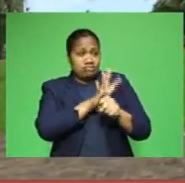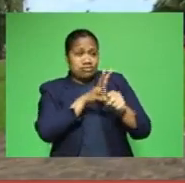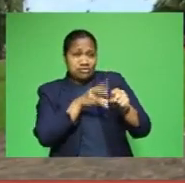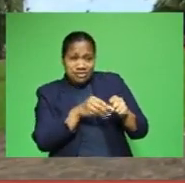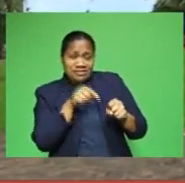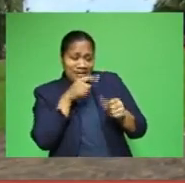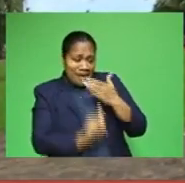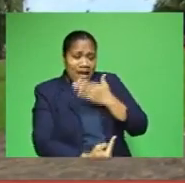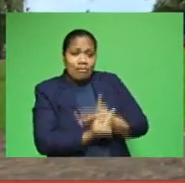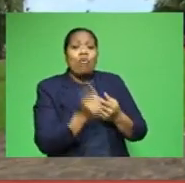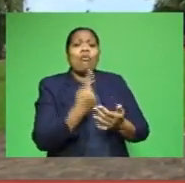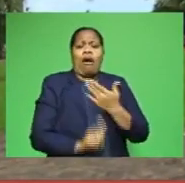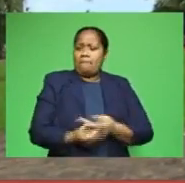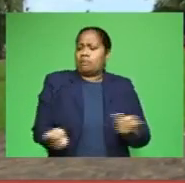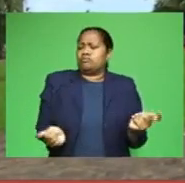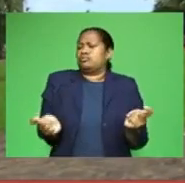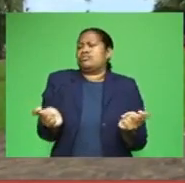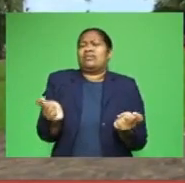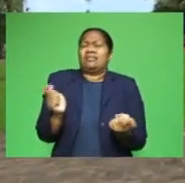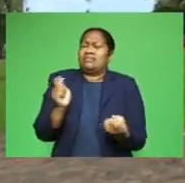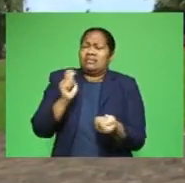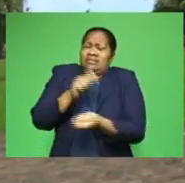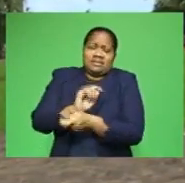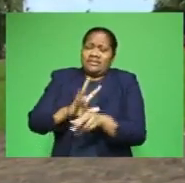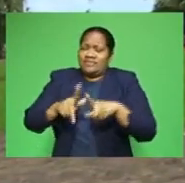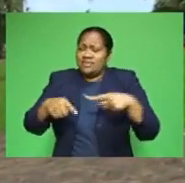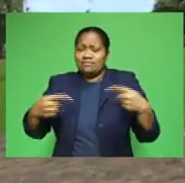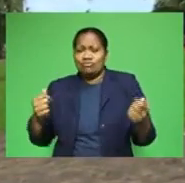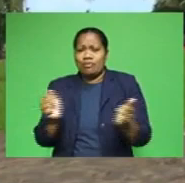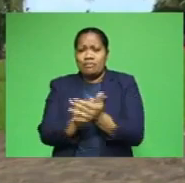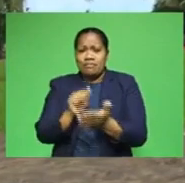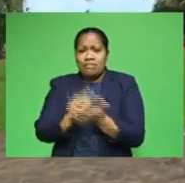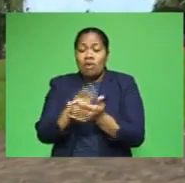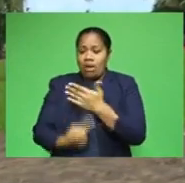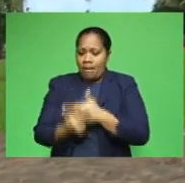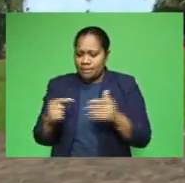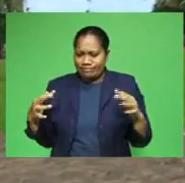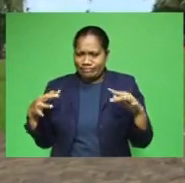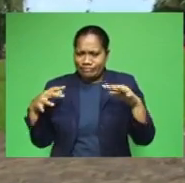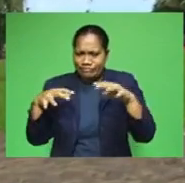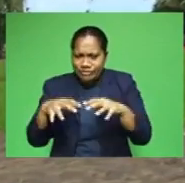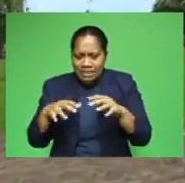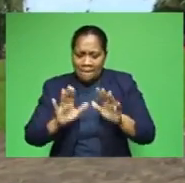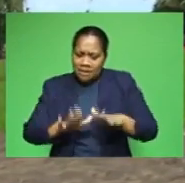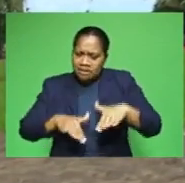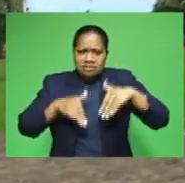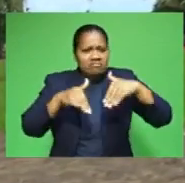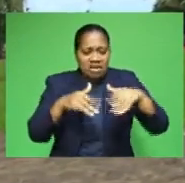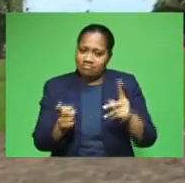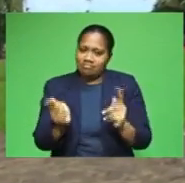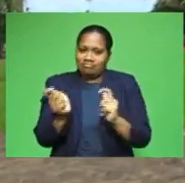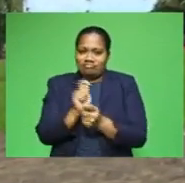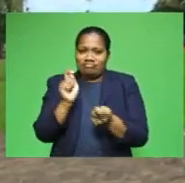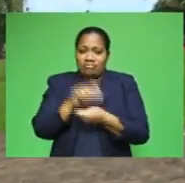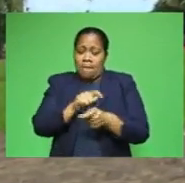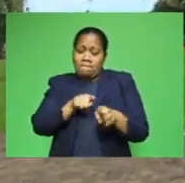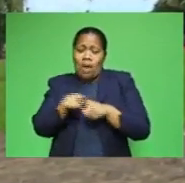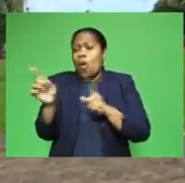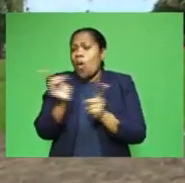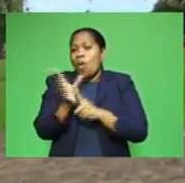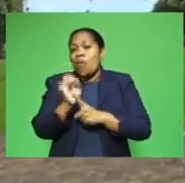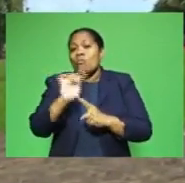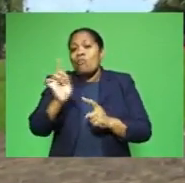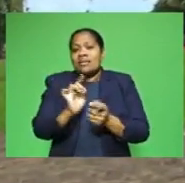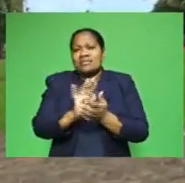things in terms of public gathering, in terms of participation, and most importantly, the hygienic part of hosting a